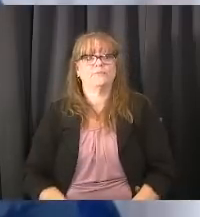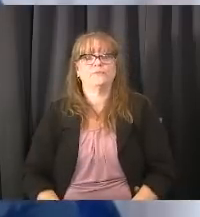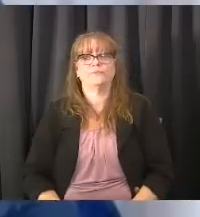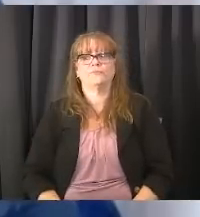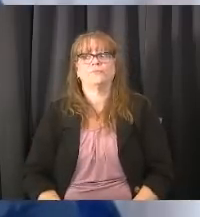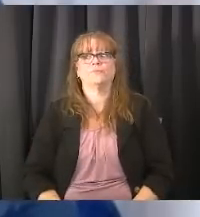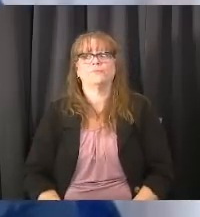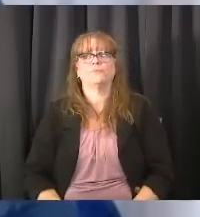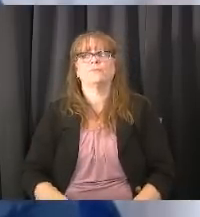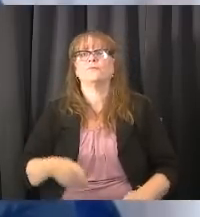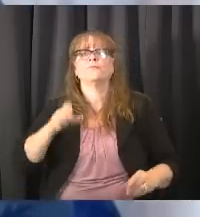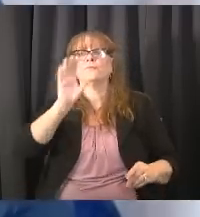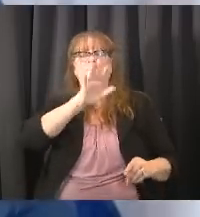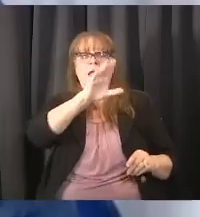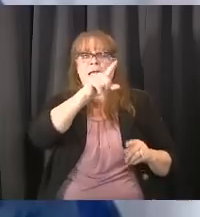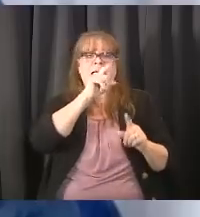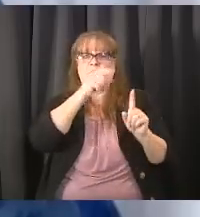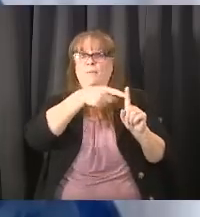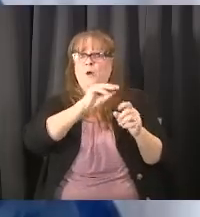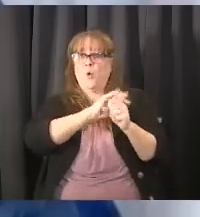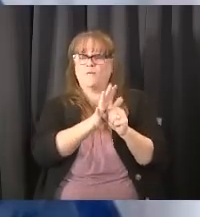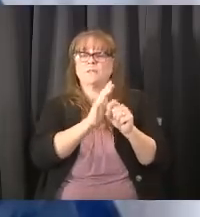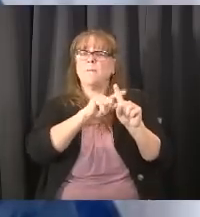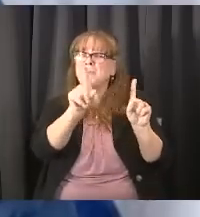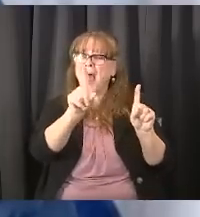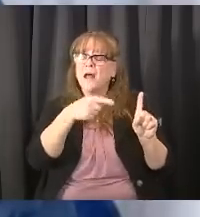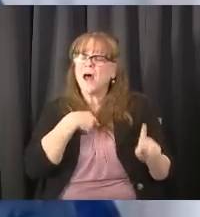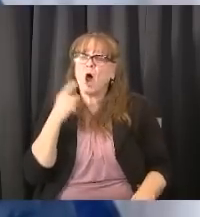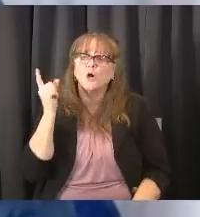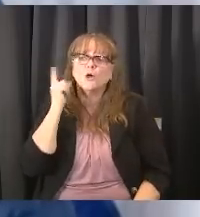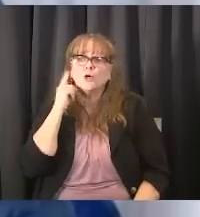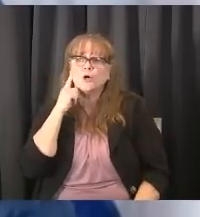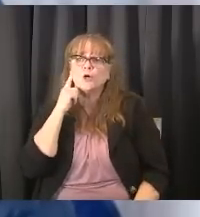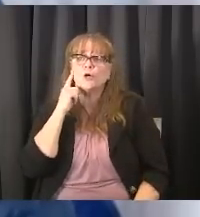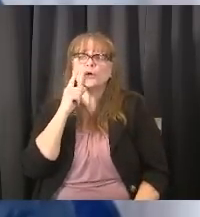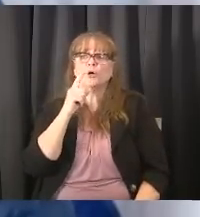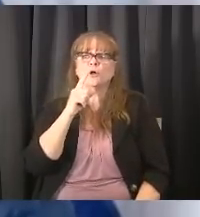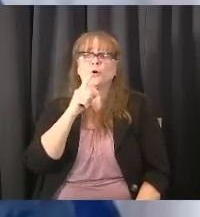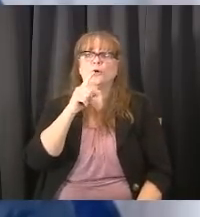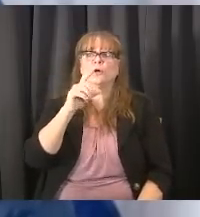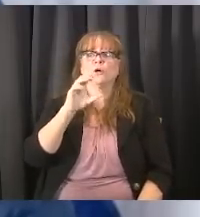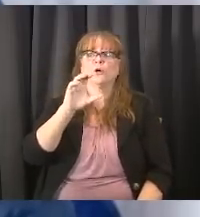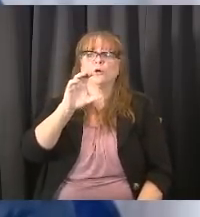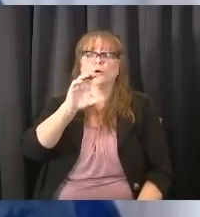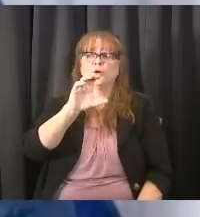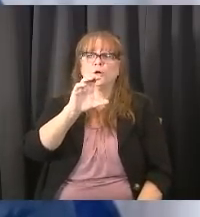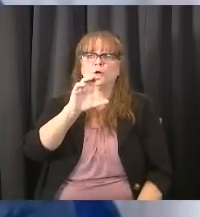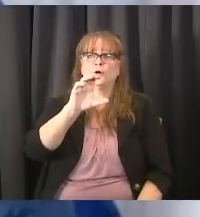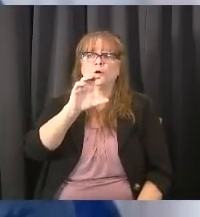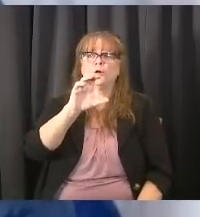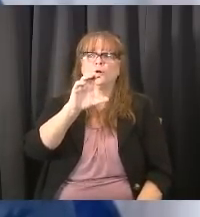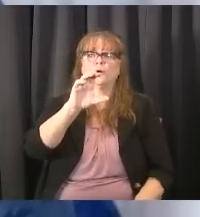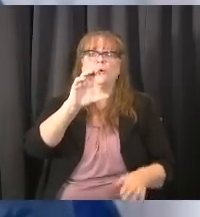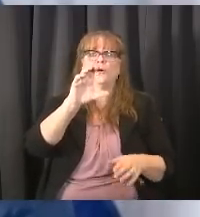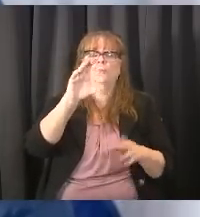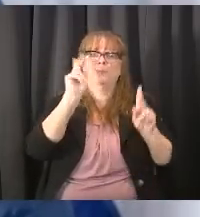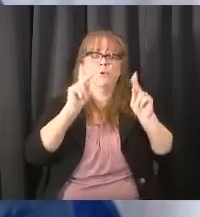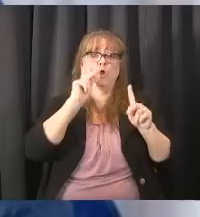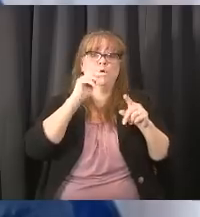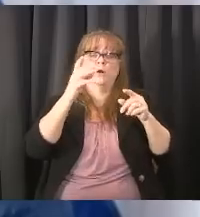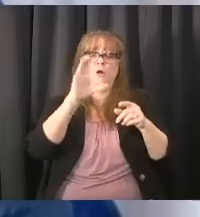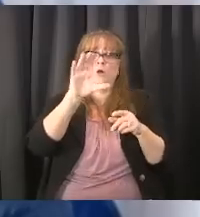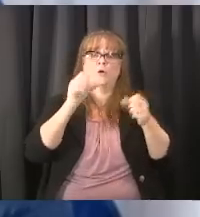cars are being towed or booted in condos and apartments complexes because of expired registration. Now, your office has asked for leniency in